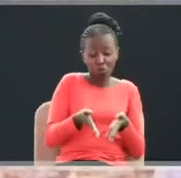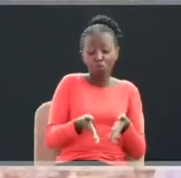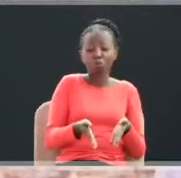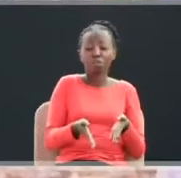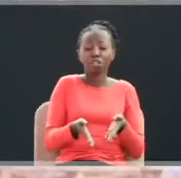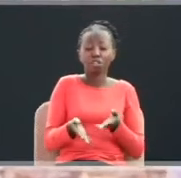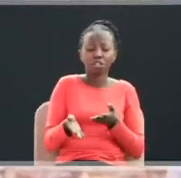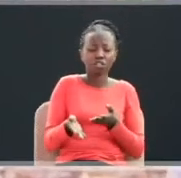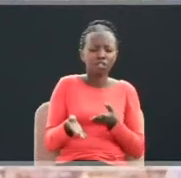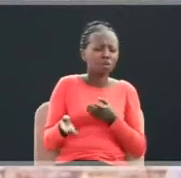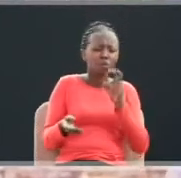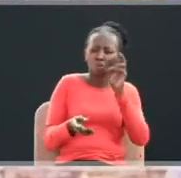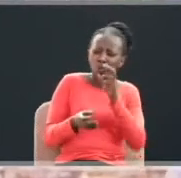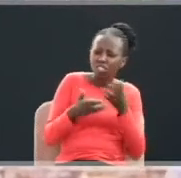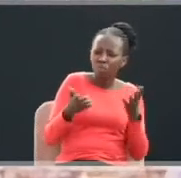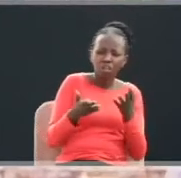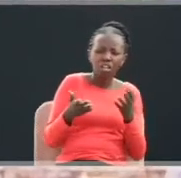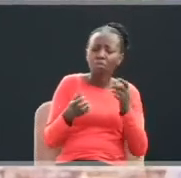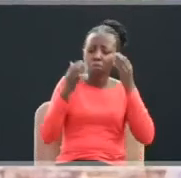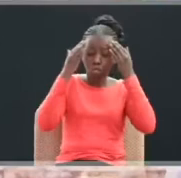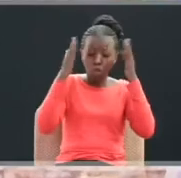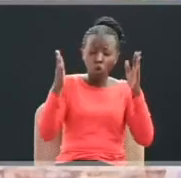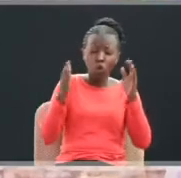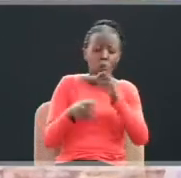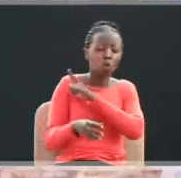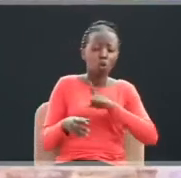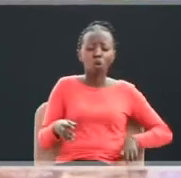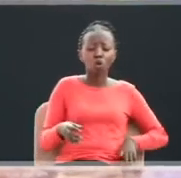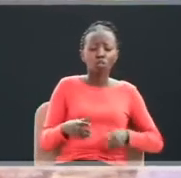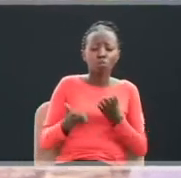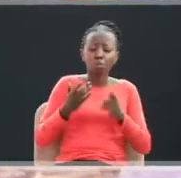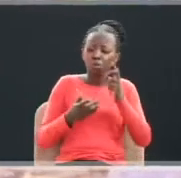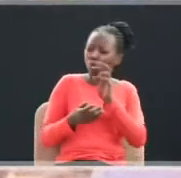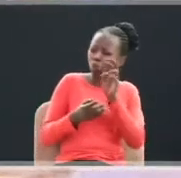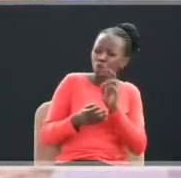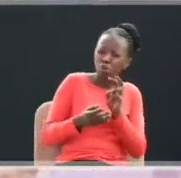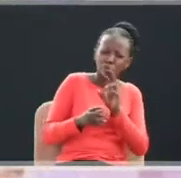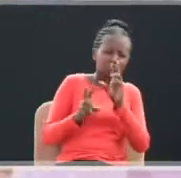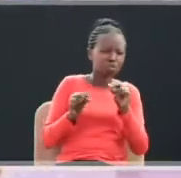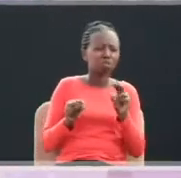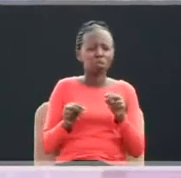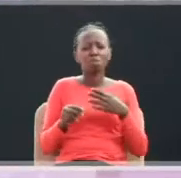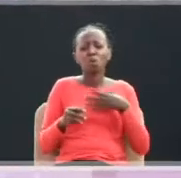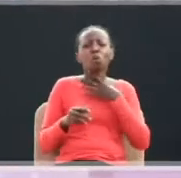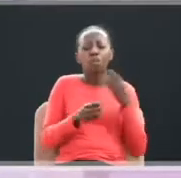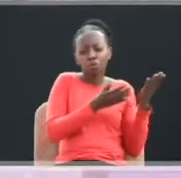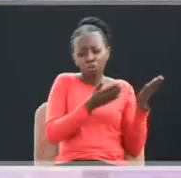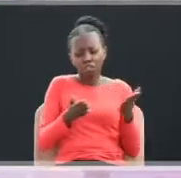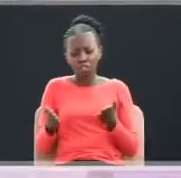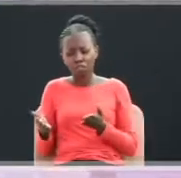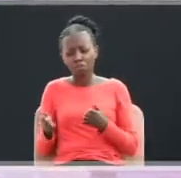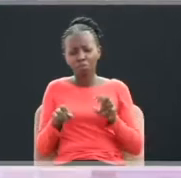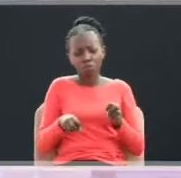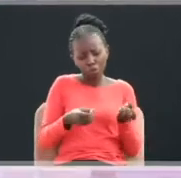are watching and you don't know the Lord Jesus Christ, you have not been watching, you have not been waiting. I want to invite you so that you can